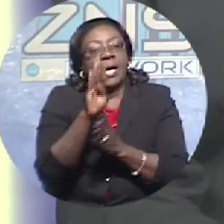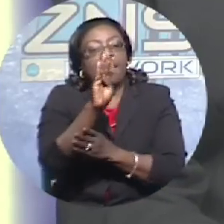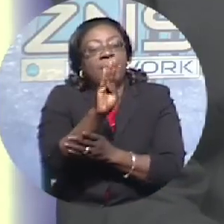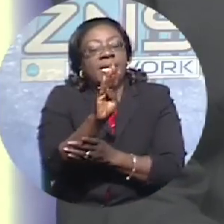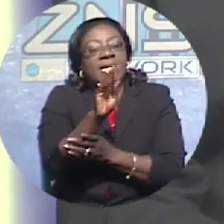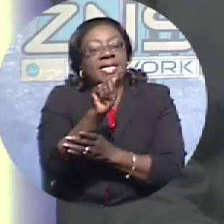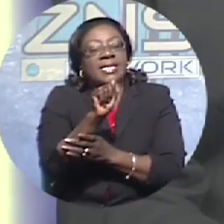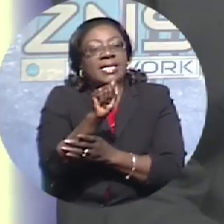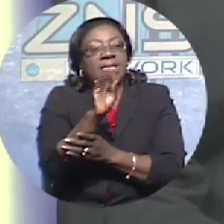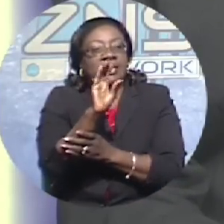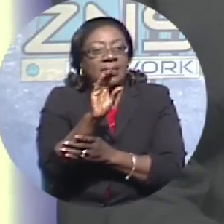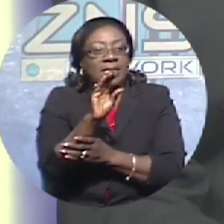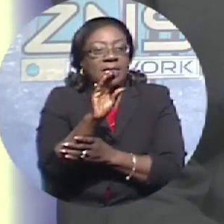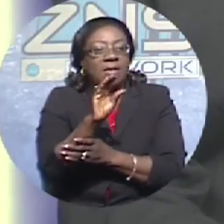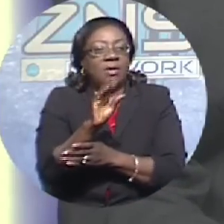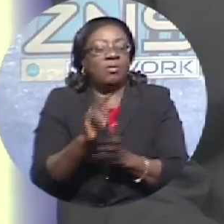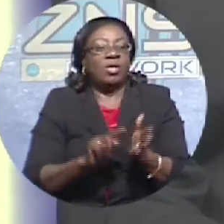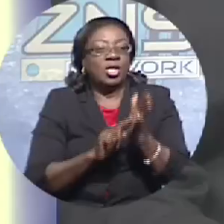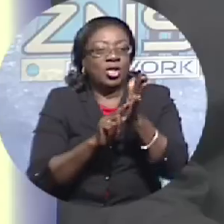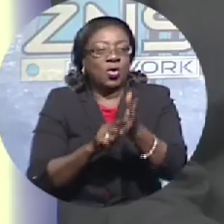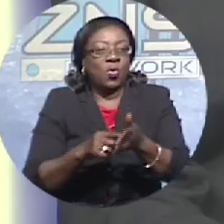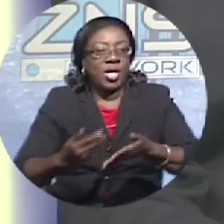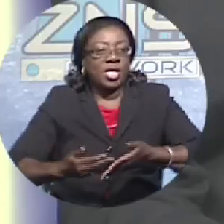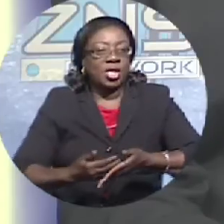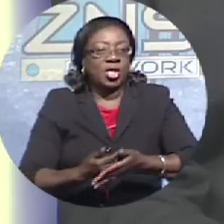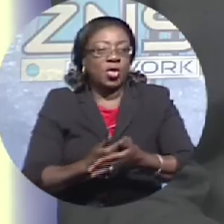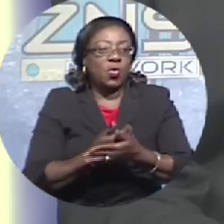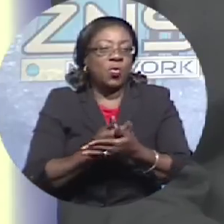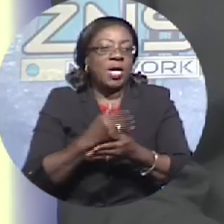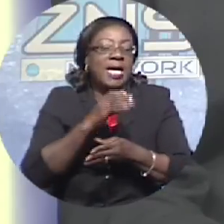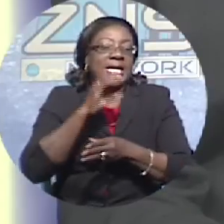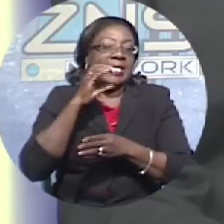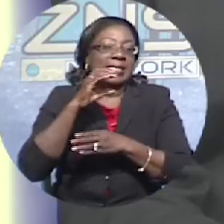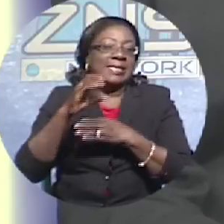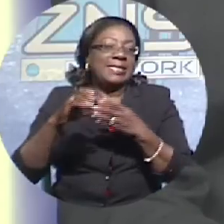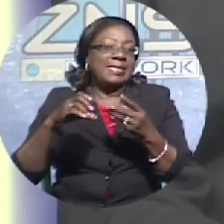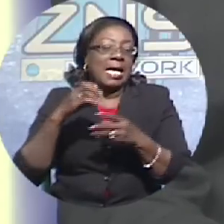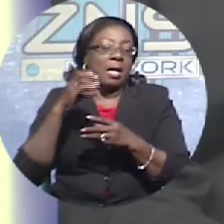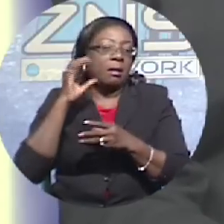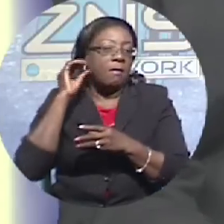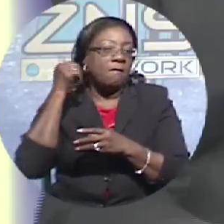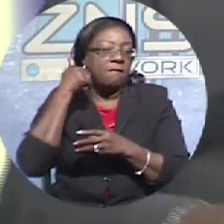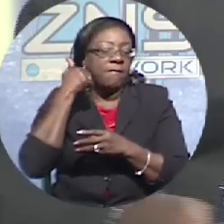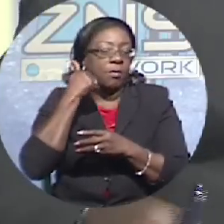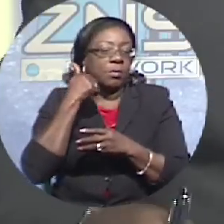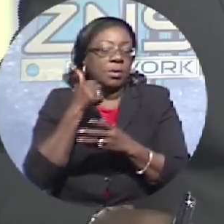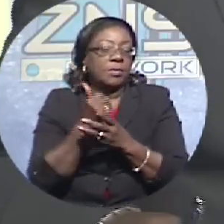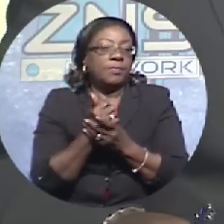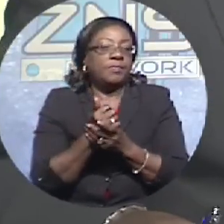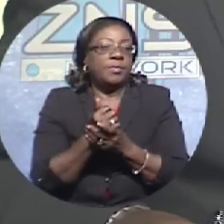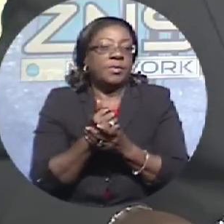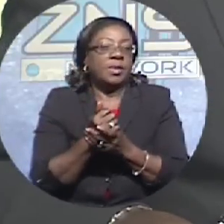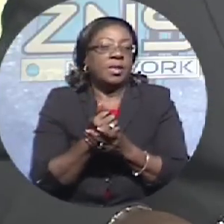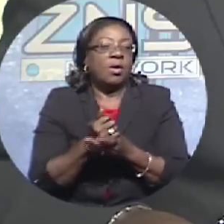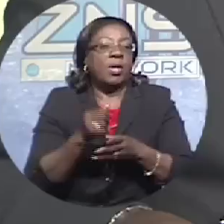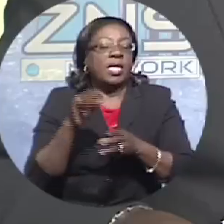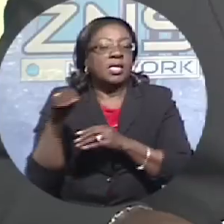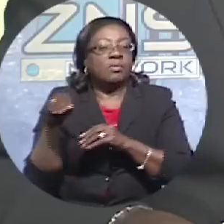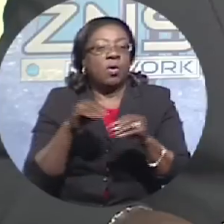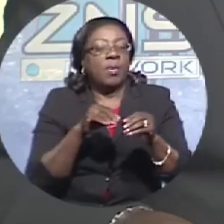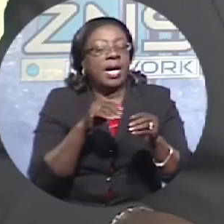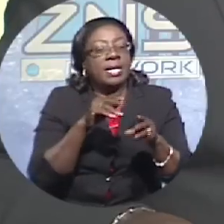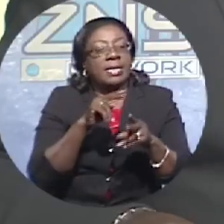flip the switch on its new 4G LTE cellular network, unleashing unprecedented data speeds on its mobile